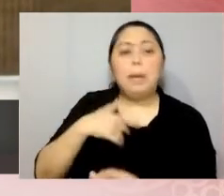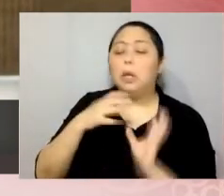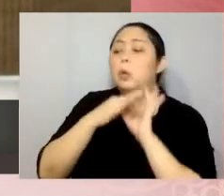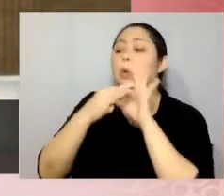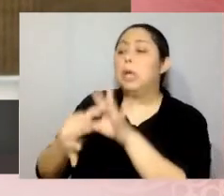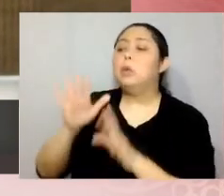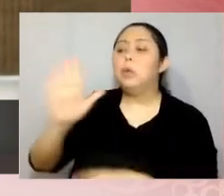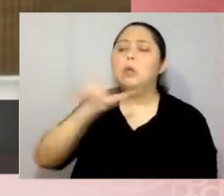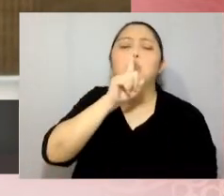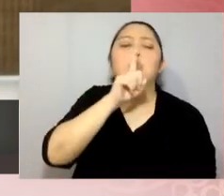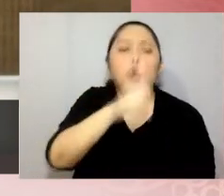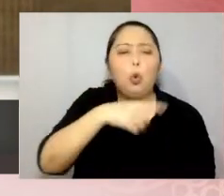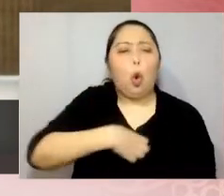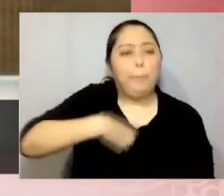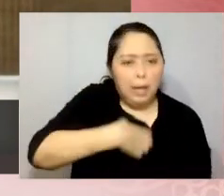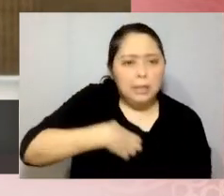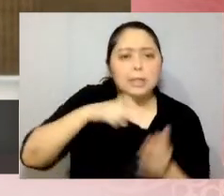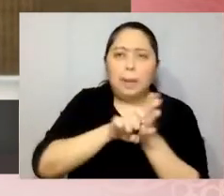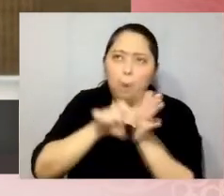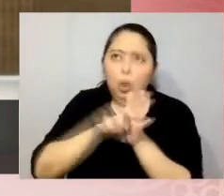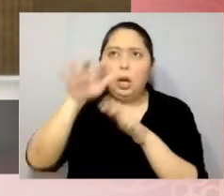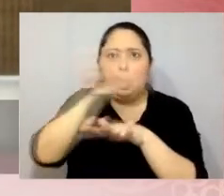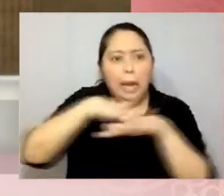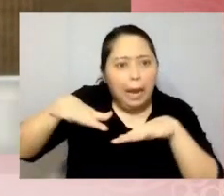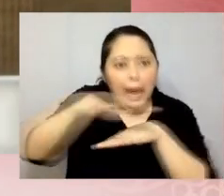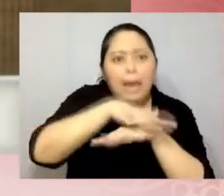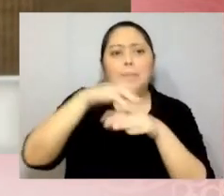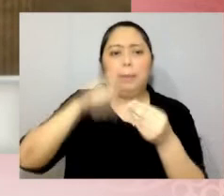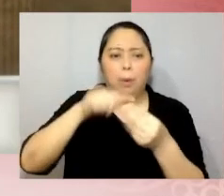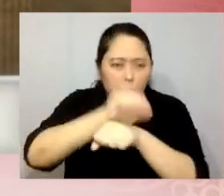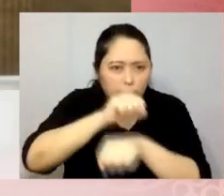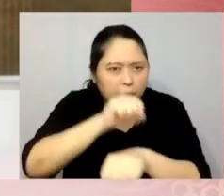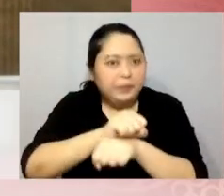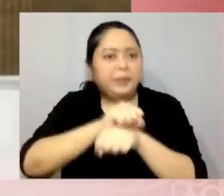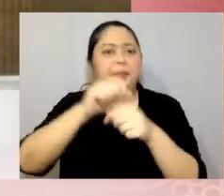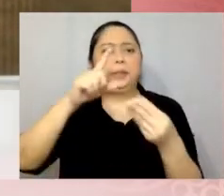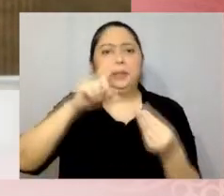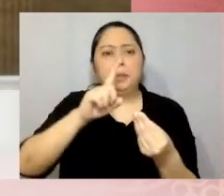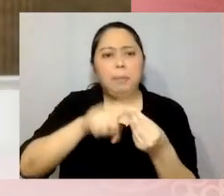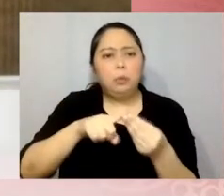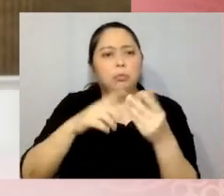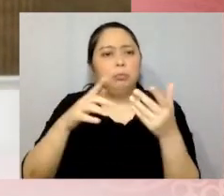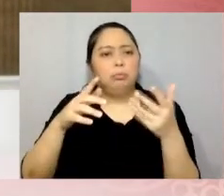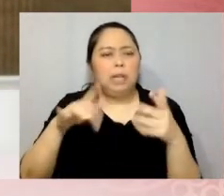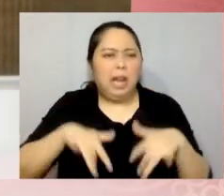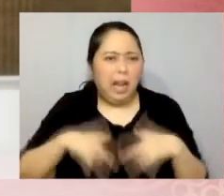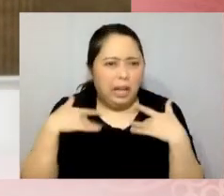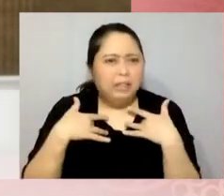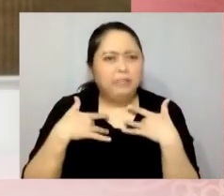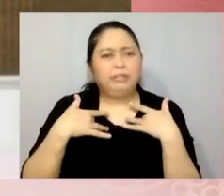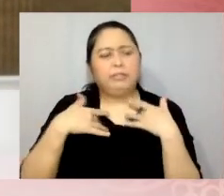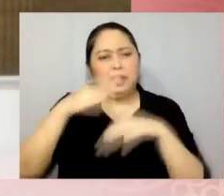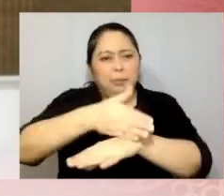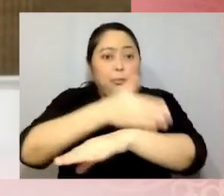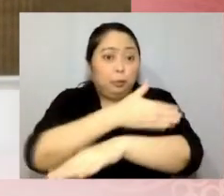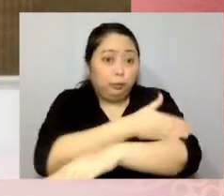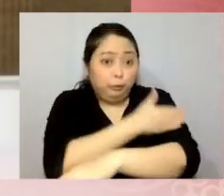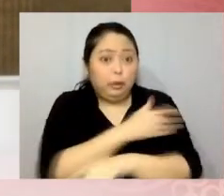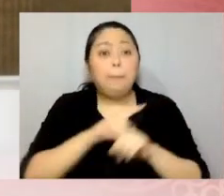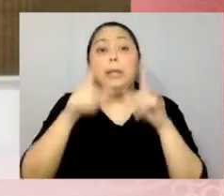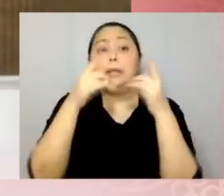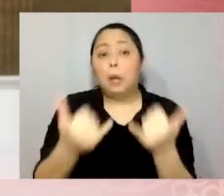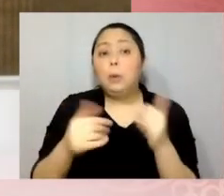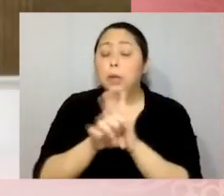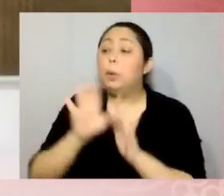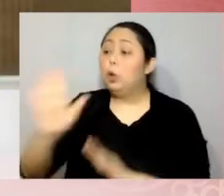mga Bangsamoro, kaya nakaka-attract siya ng adherence. So if we remove the legitimate grievances by squarely